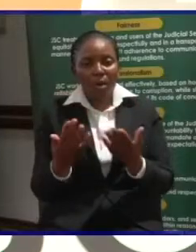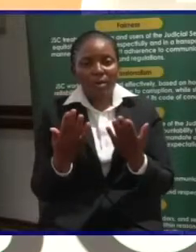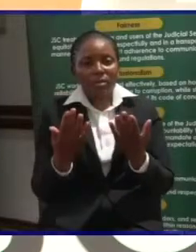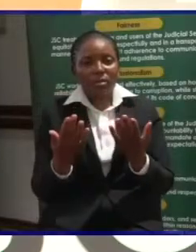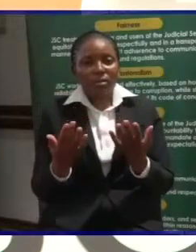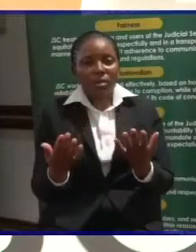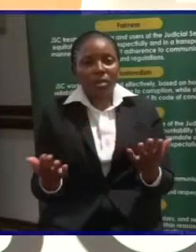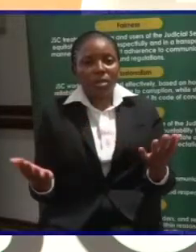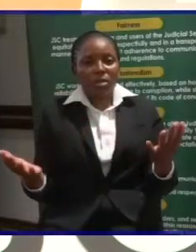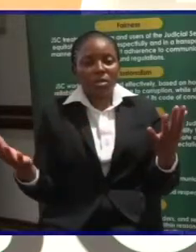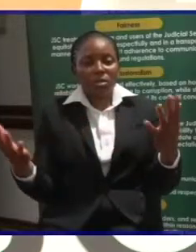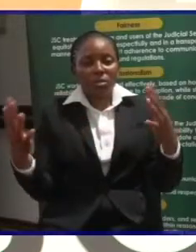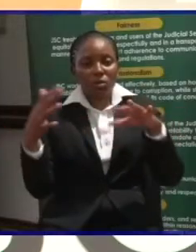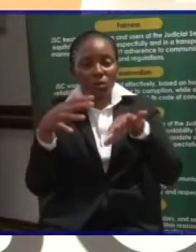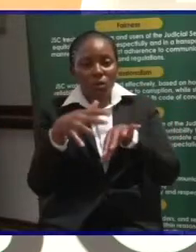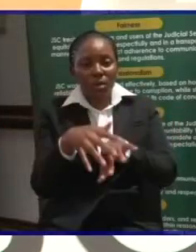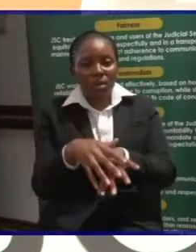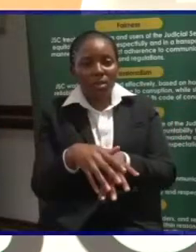bargaining agreement?